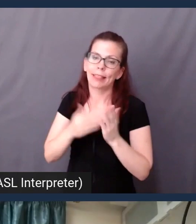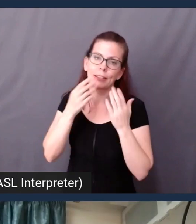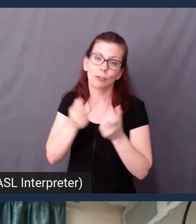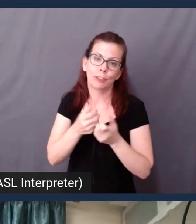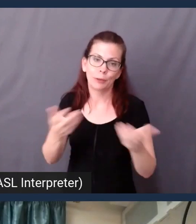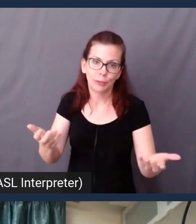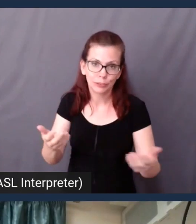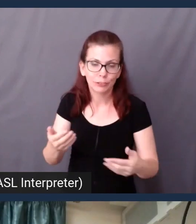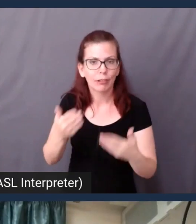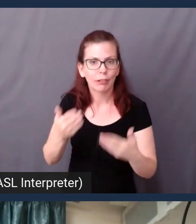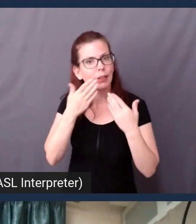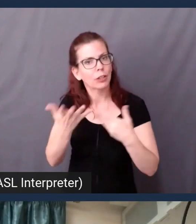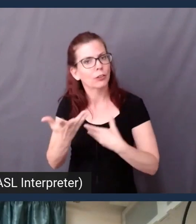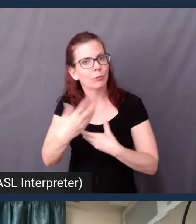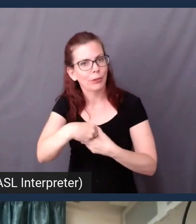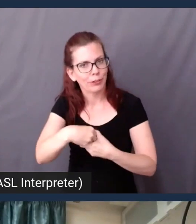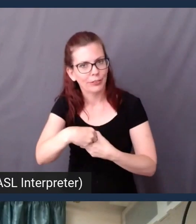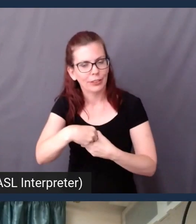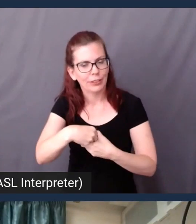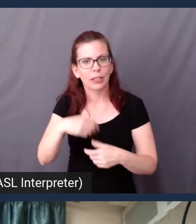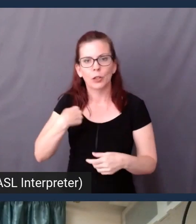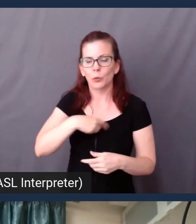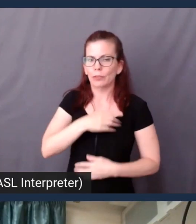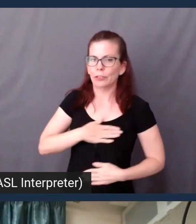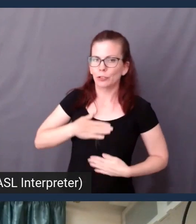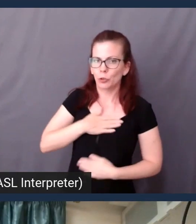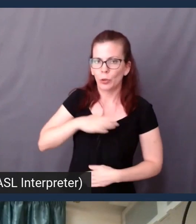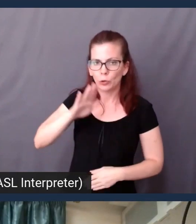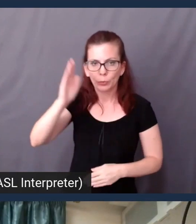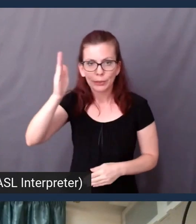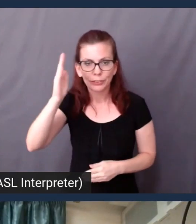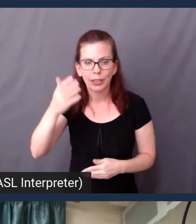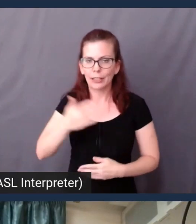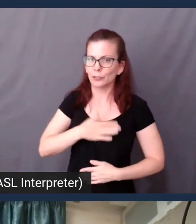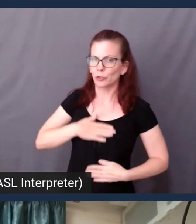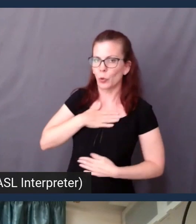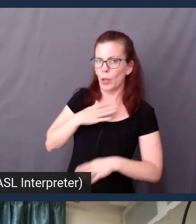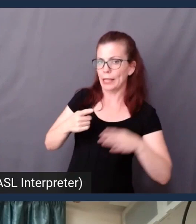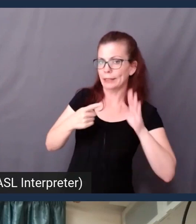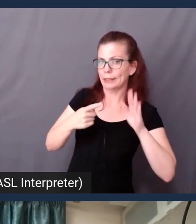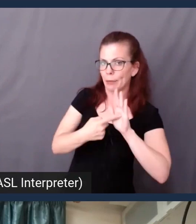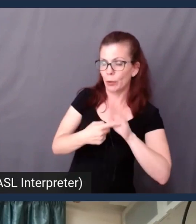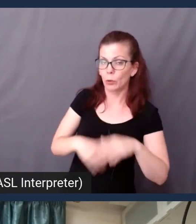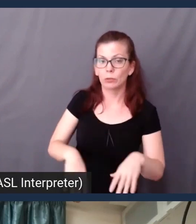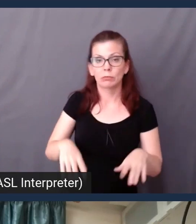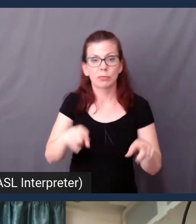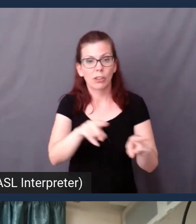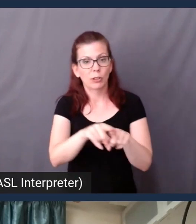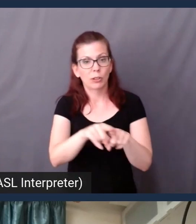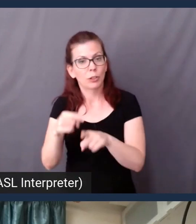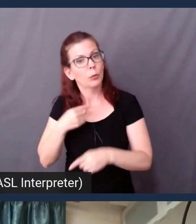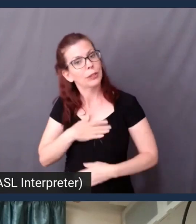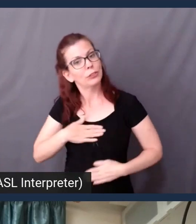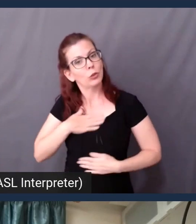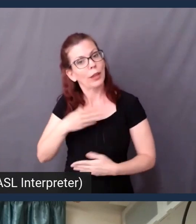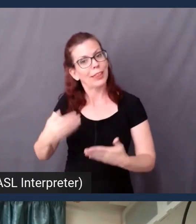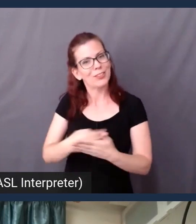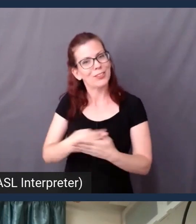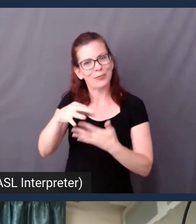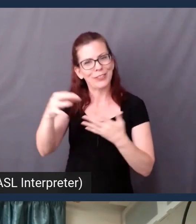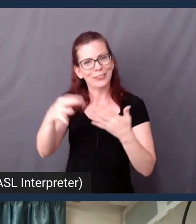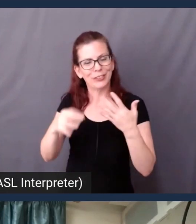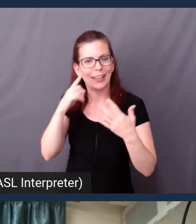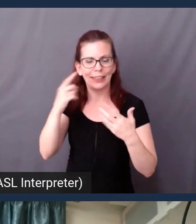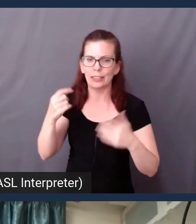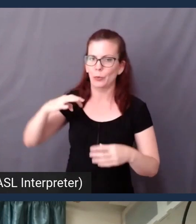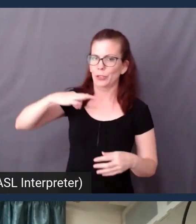Thank you very much for being part of this. We've enjoyed the presentation. We enjoyed the demo, and also we enjoyed this new feature. So I think this is going to be useful